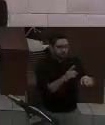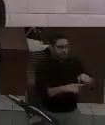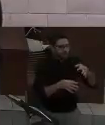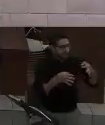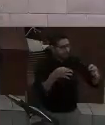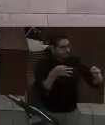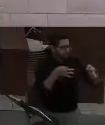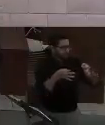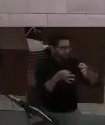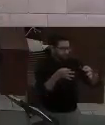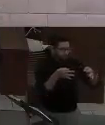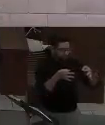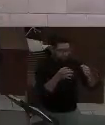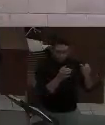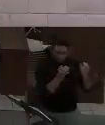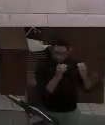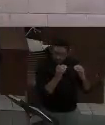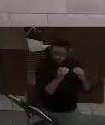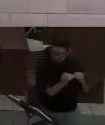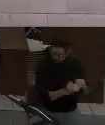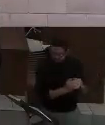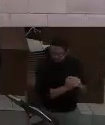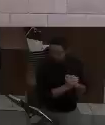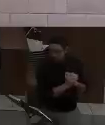description, majesty